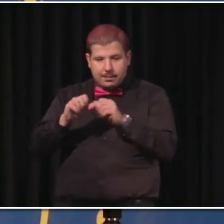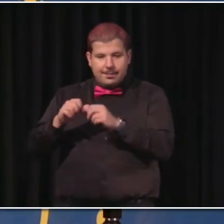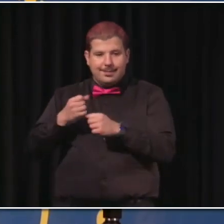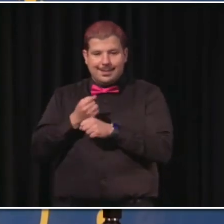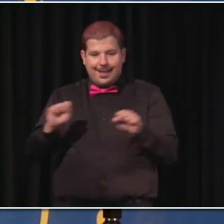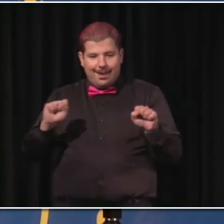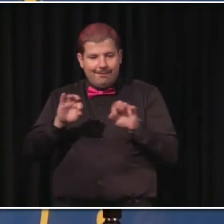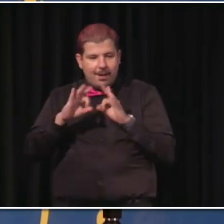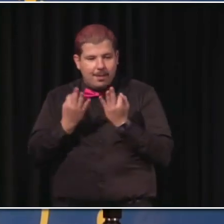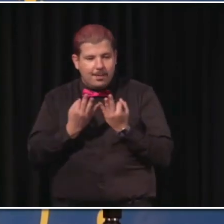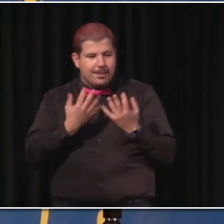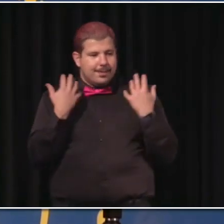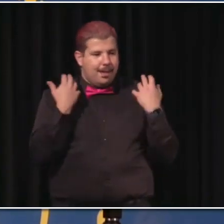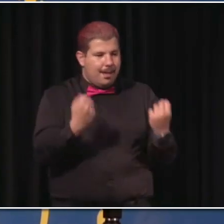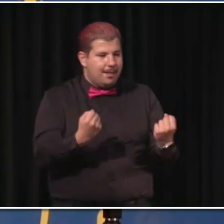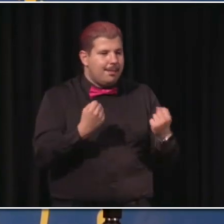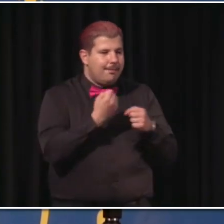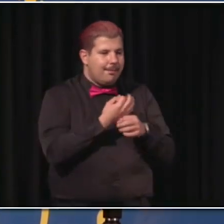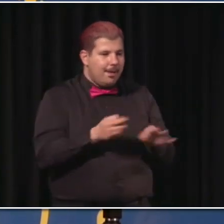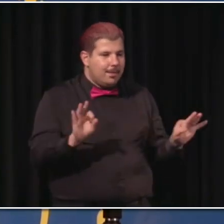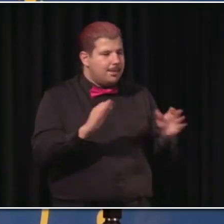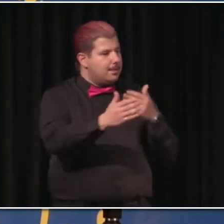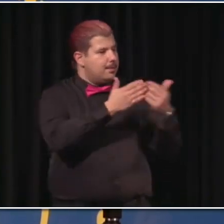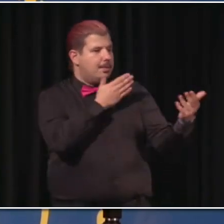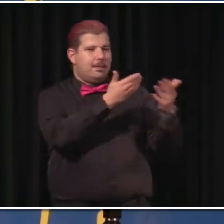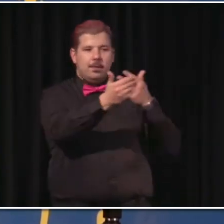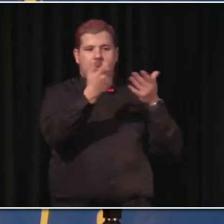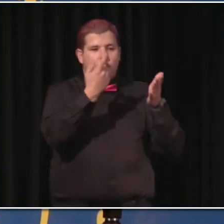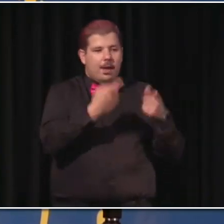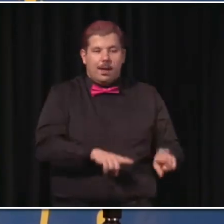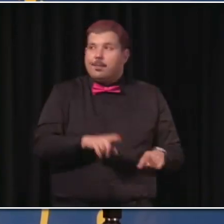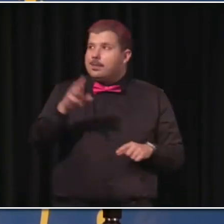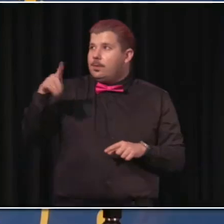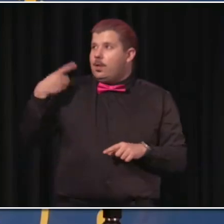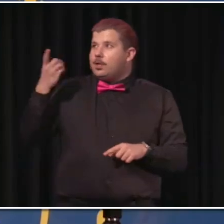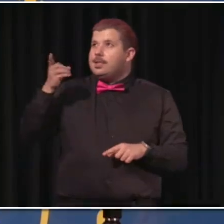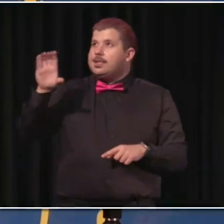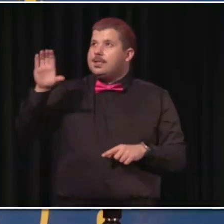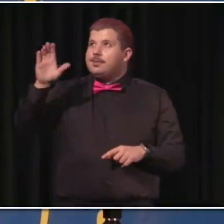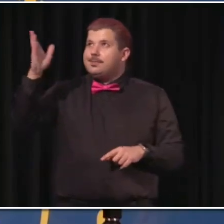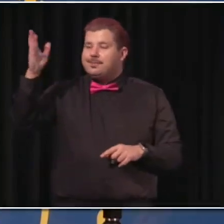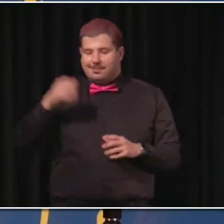and healthy no matter what happens in Washington.